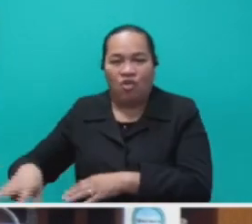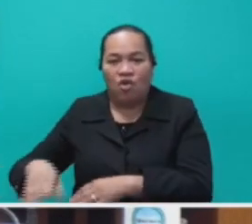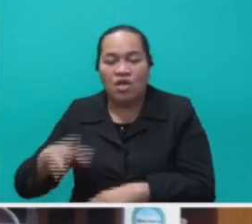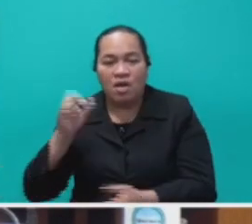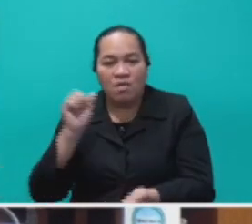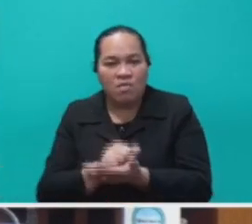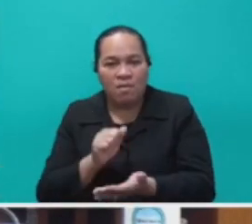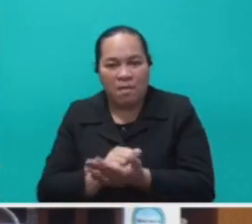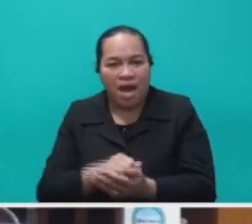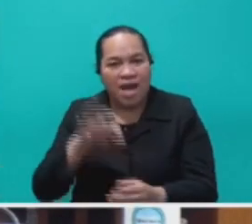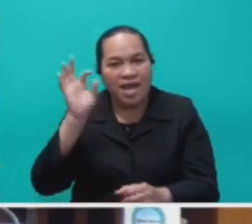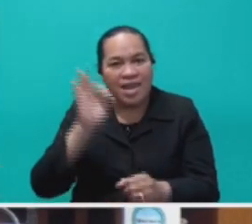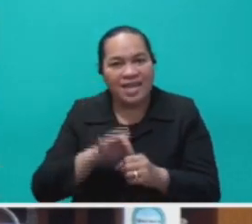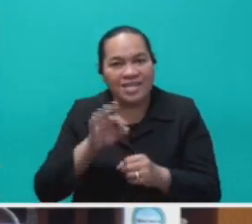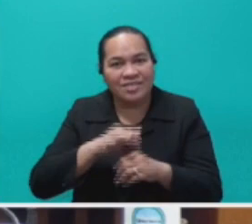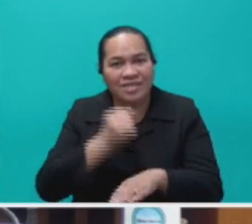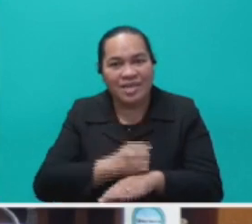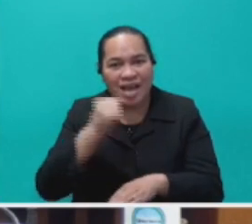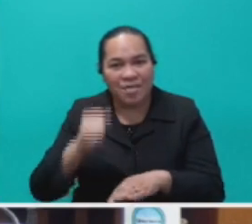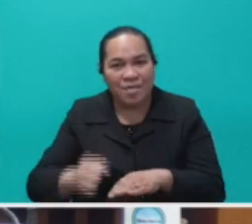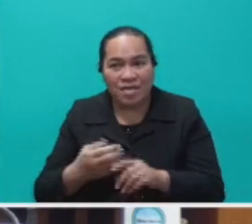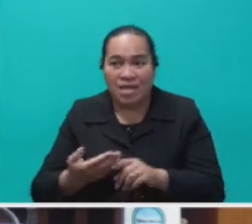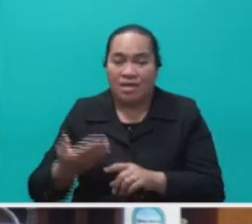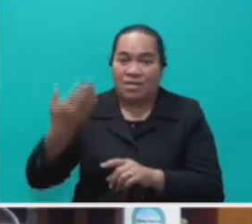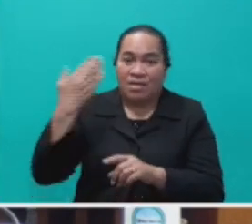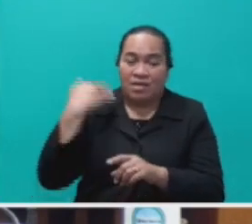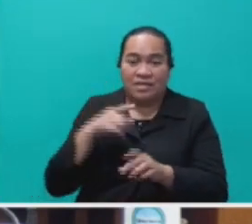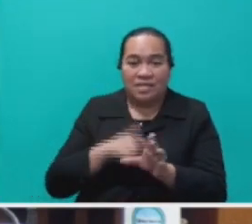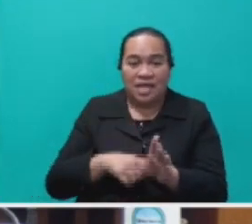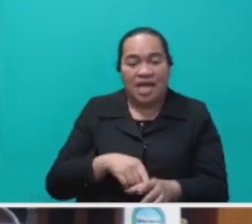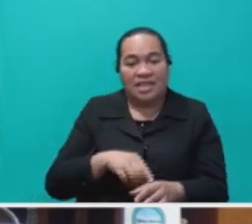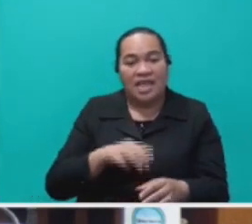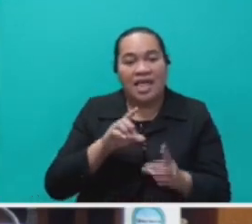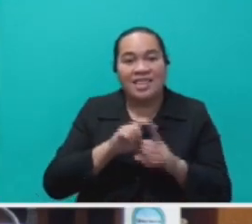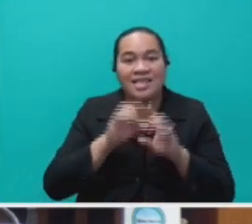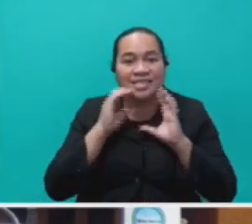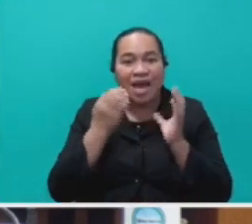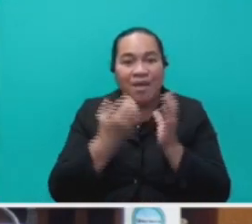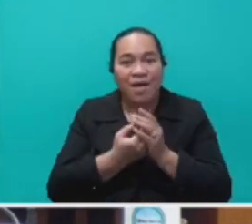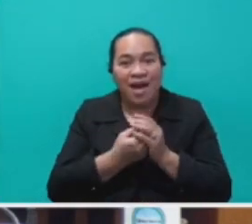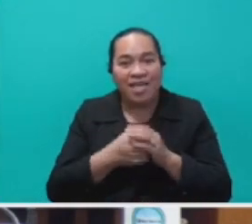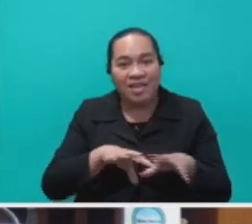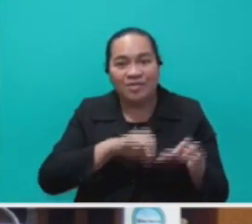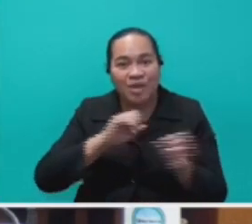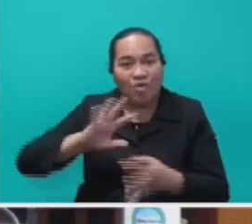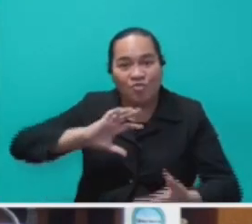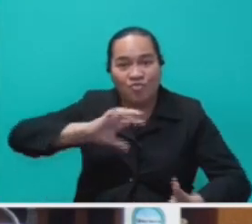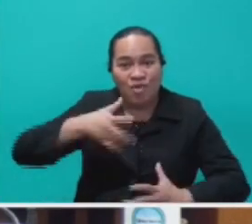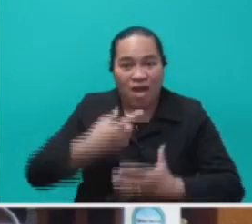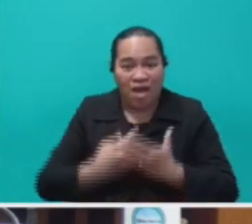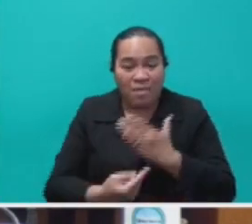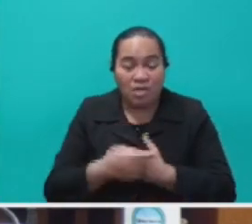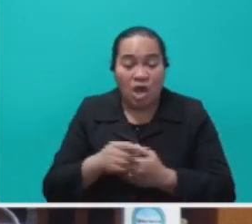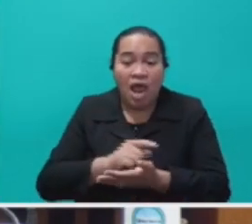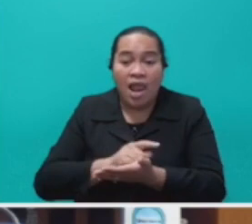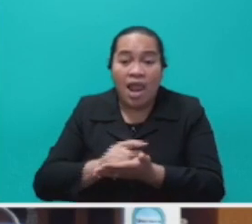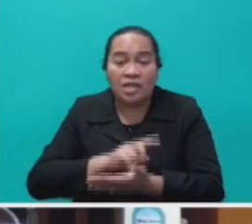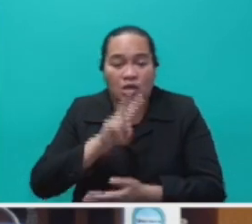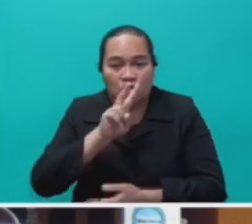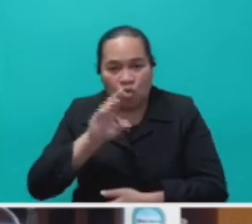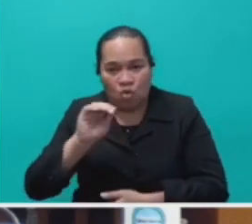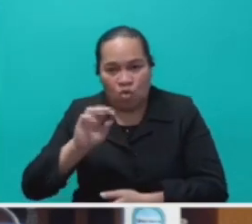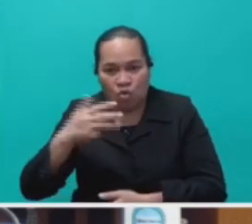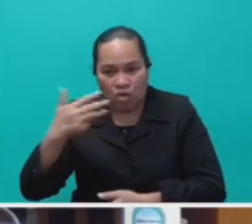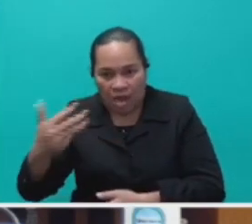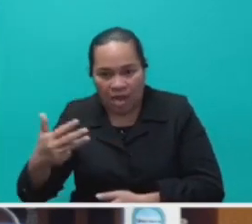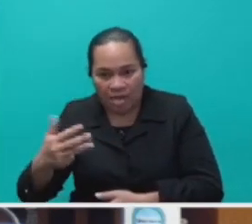was done in the previous year in the month of December. And later on, 2 years later, in 2009, they threw